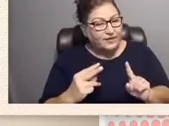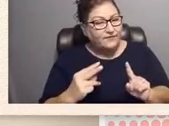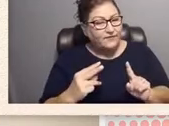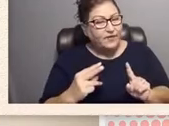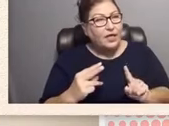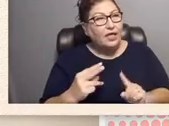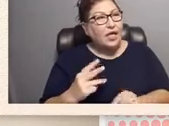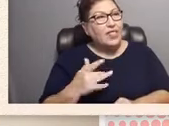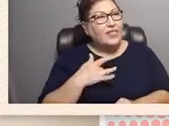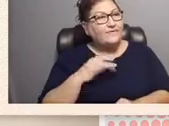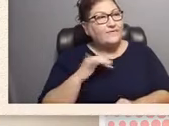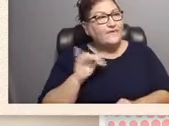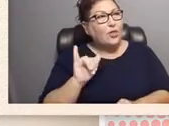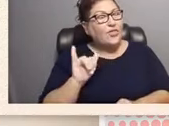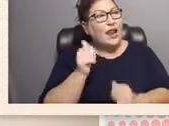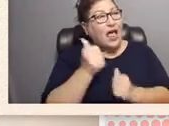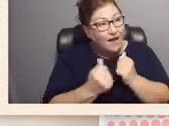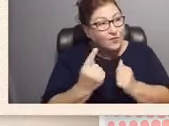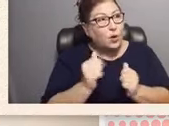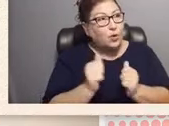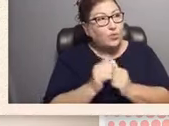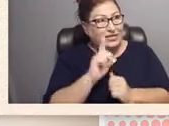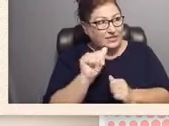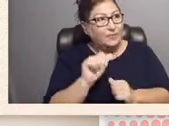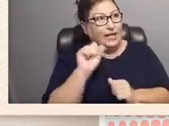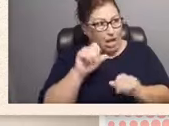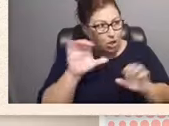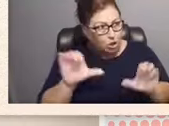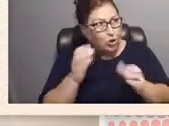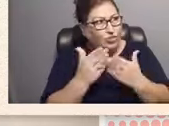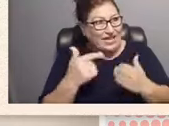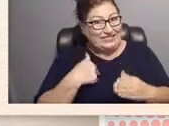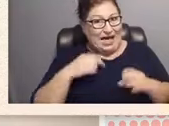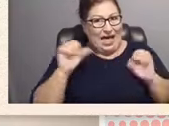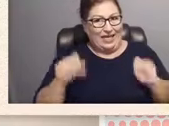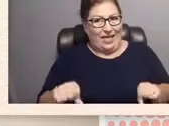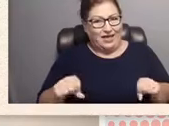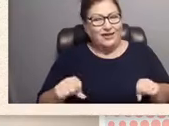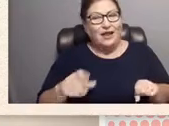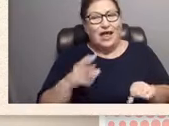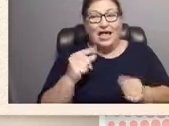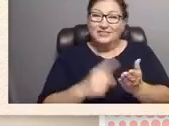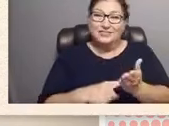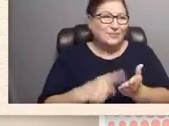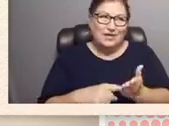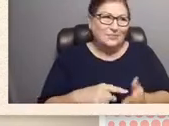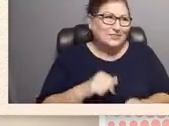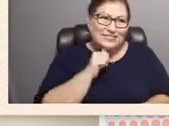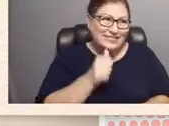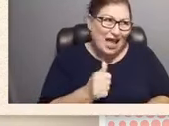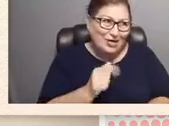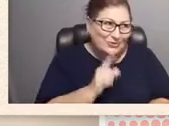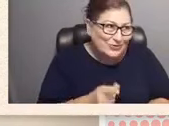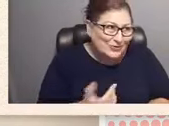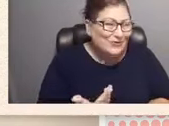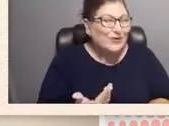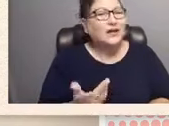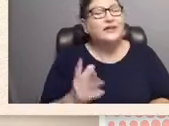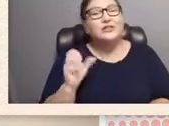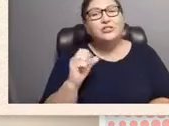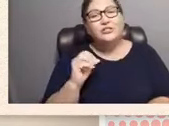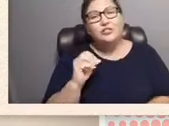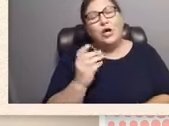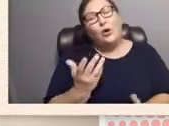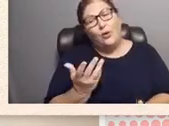everyone with a disability could do the things that I could do, and sometimes that wasn't the case. So it did give them a